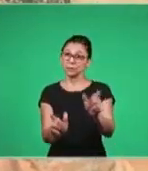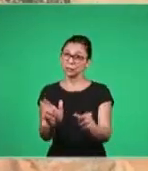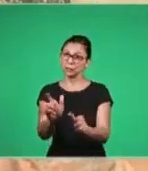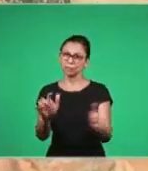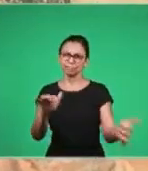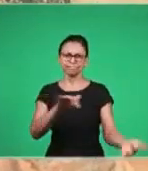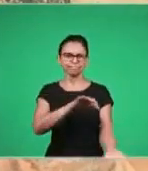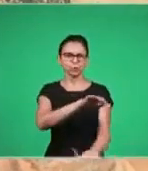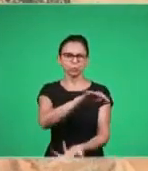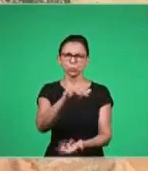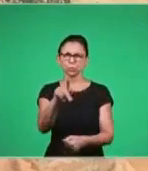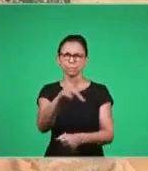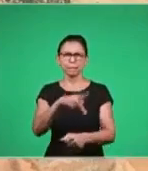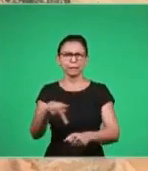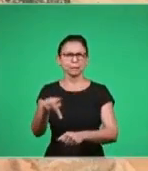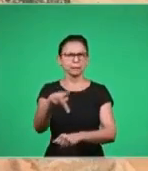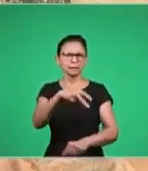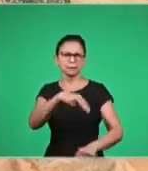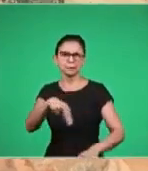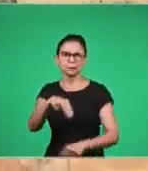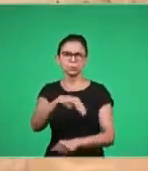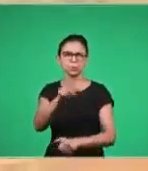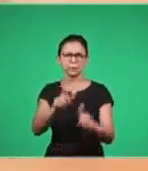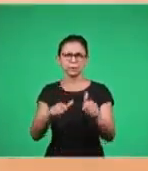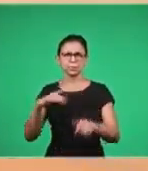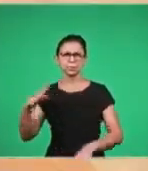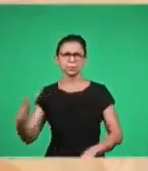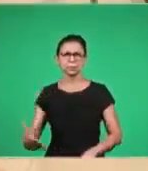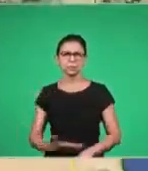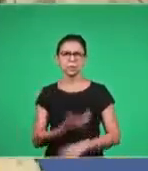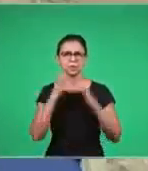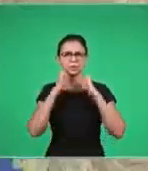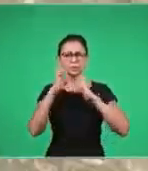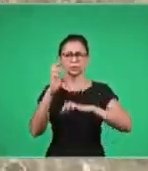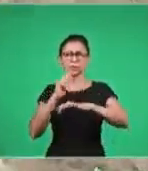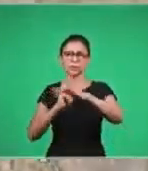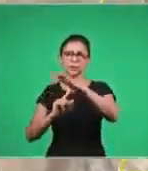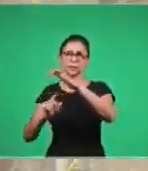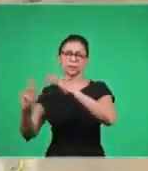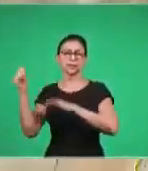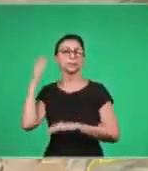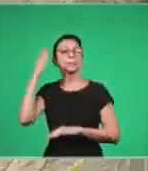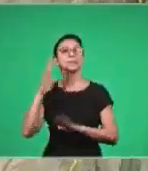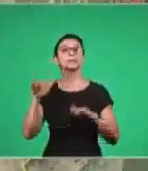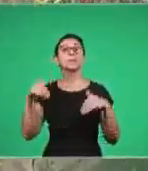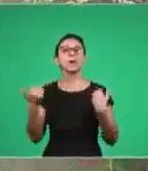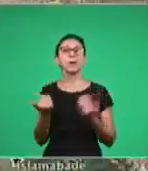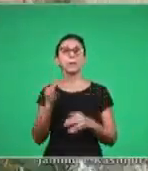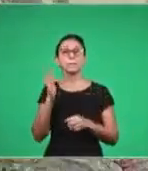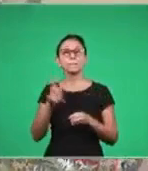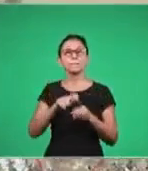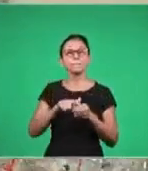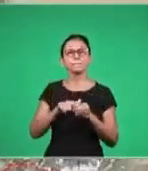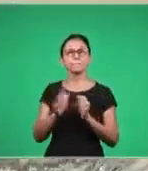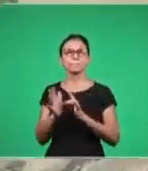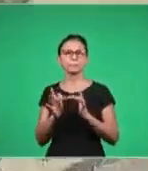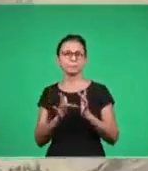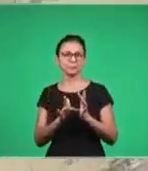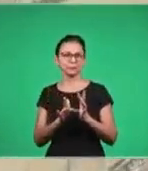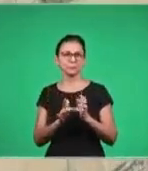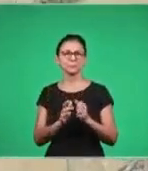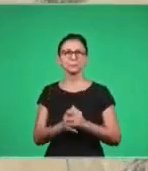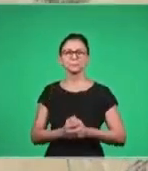People from all of the parts of the world have been reached by this eternal gospel and by